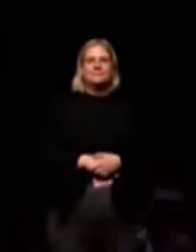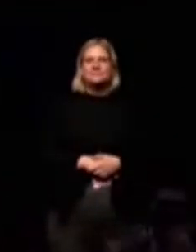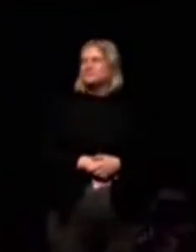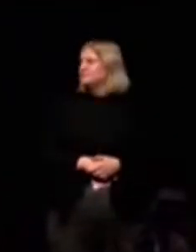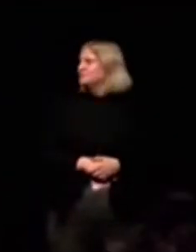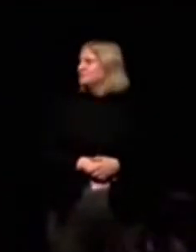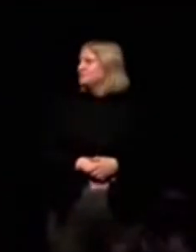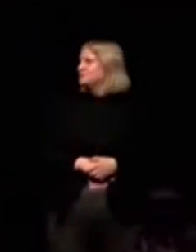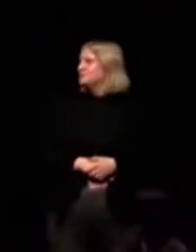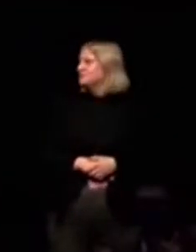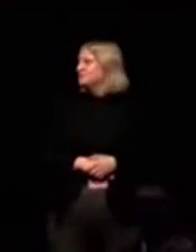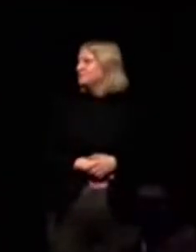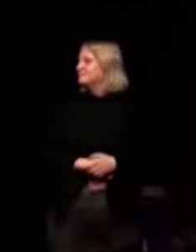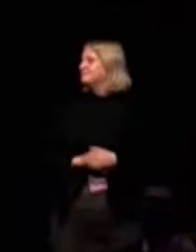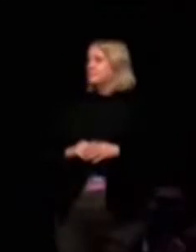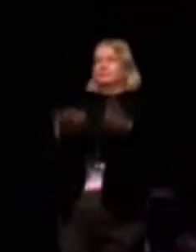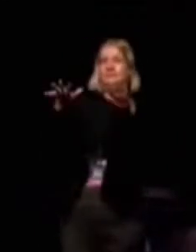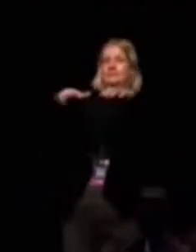and my leadership.